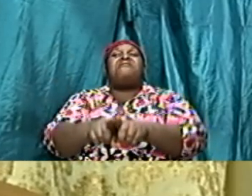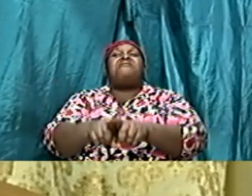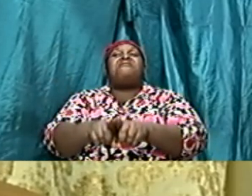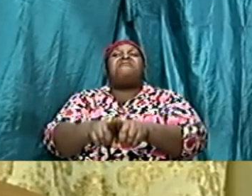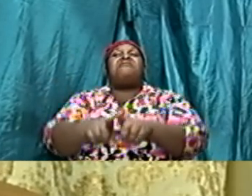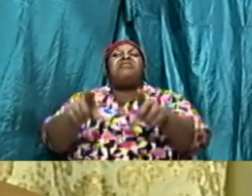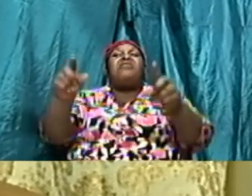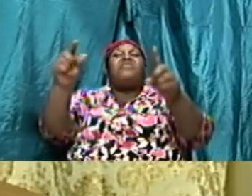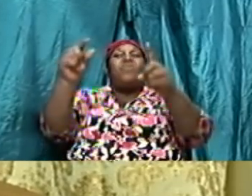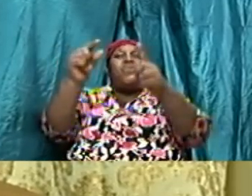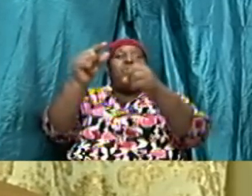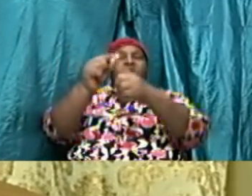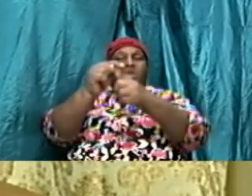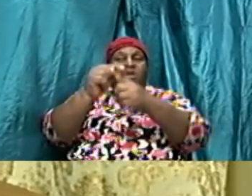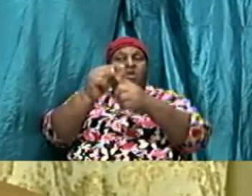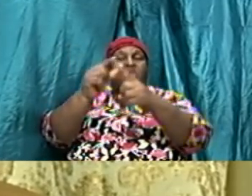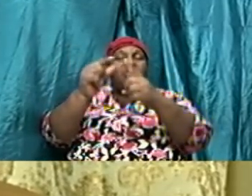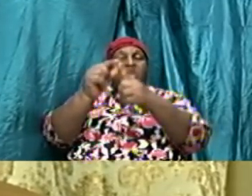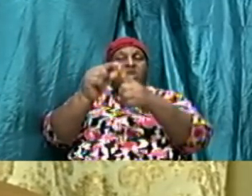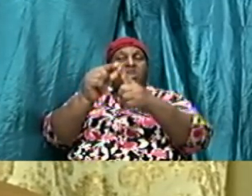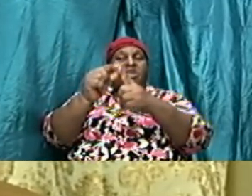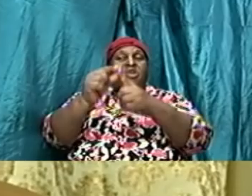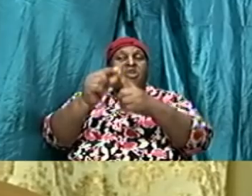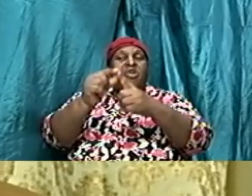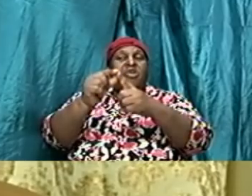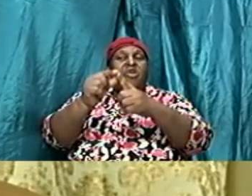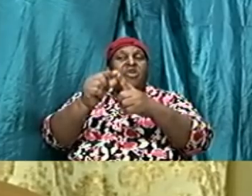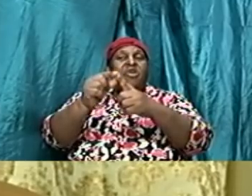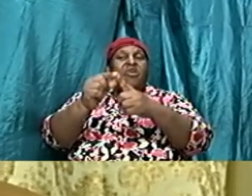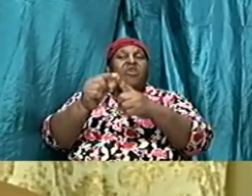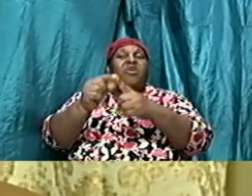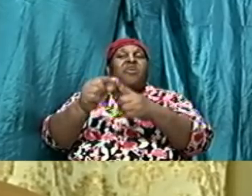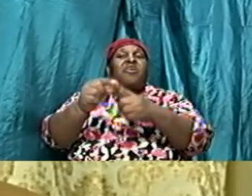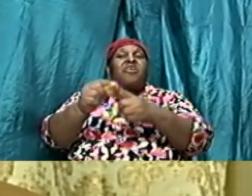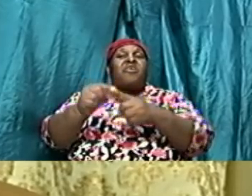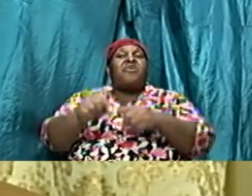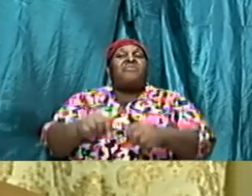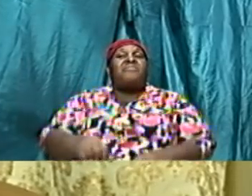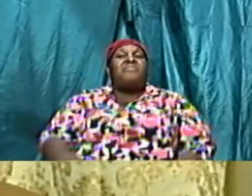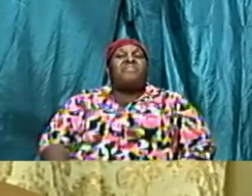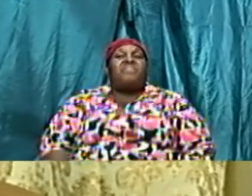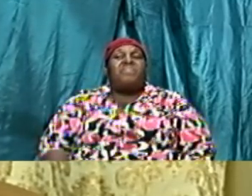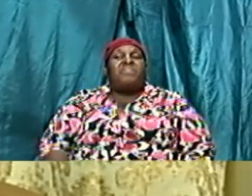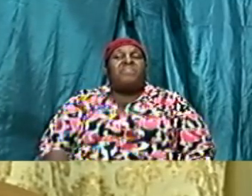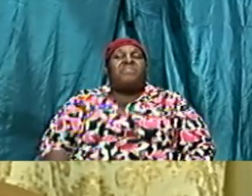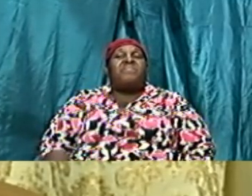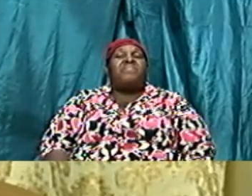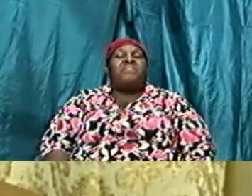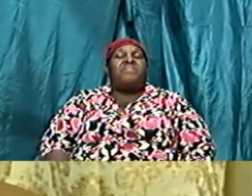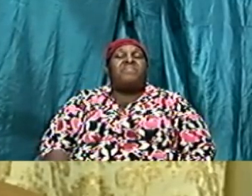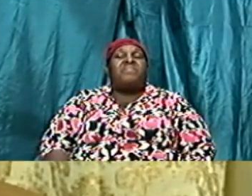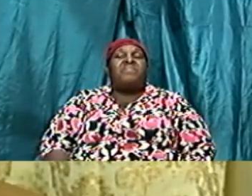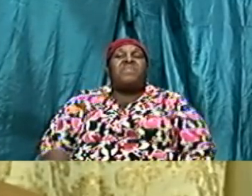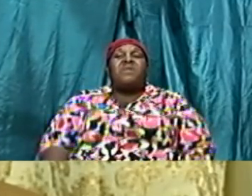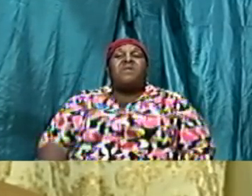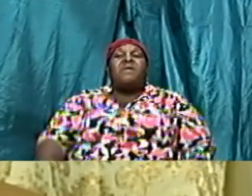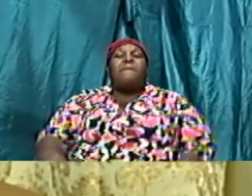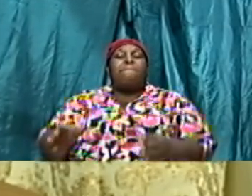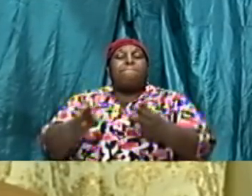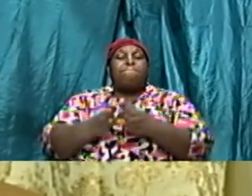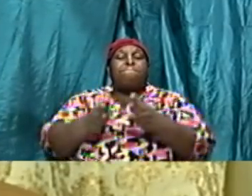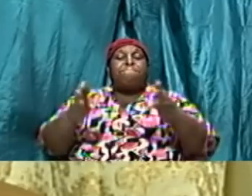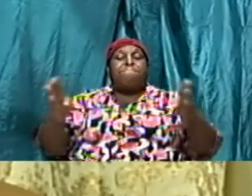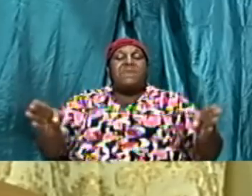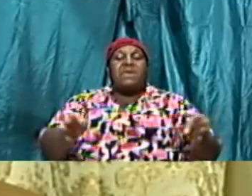the covenant. The Ten Commandments simply is the overall big plan